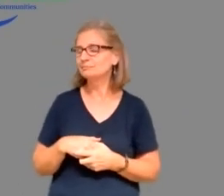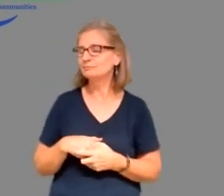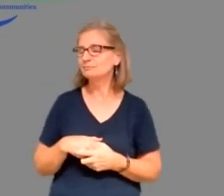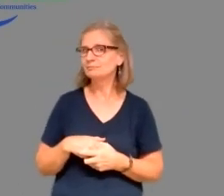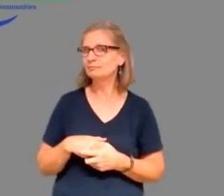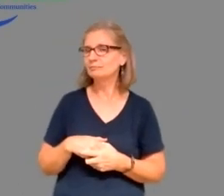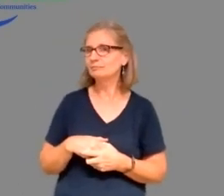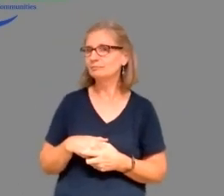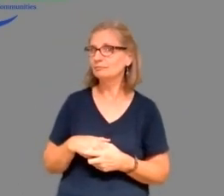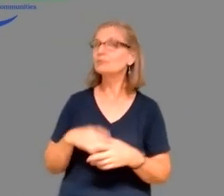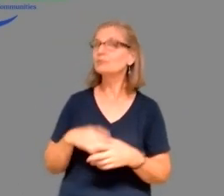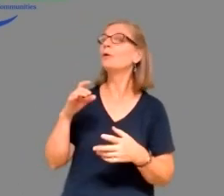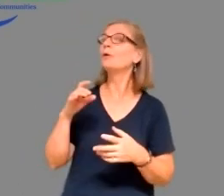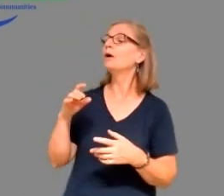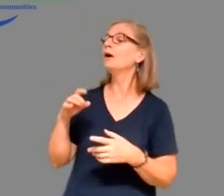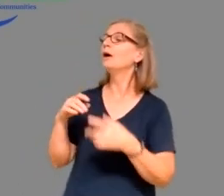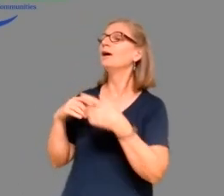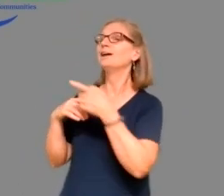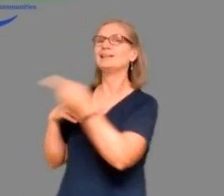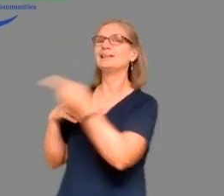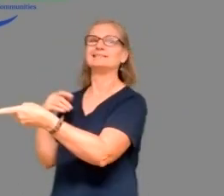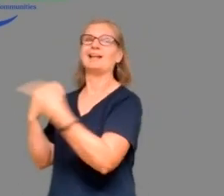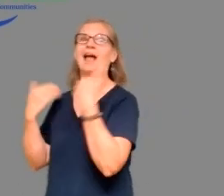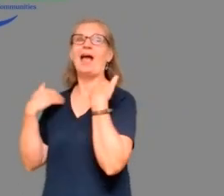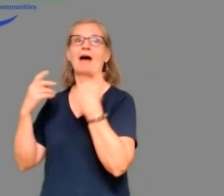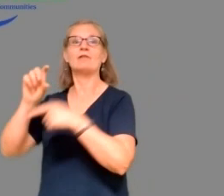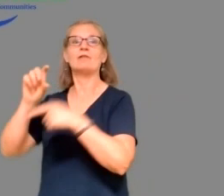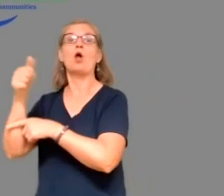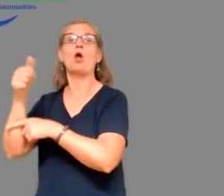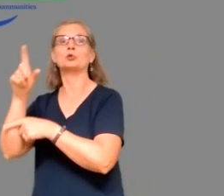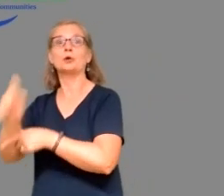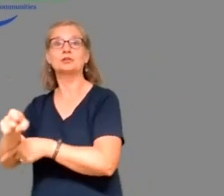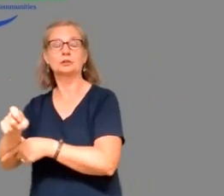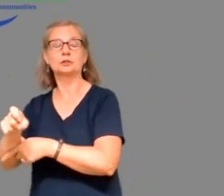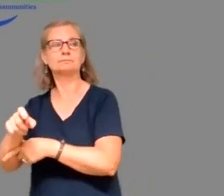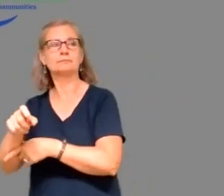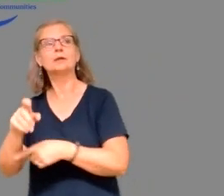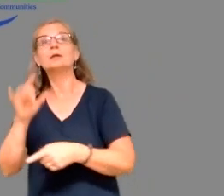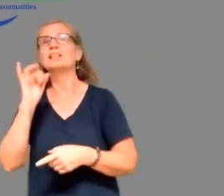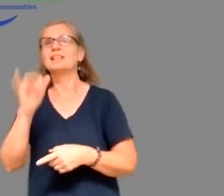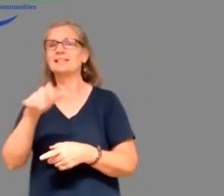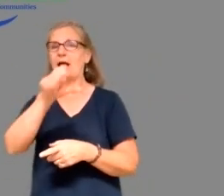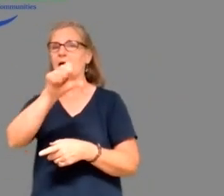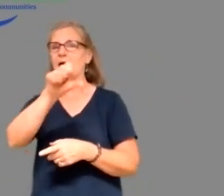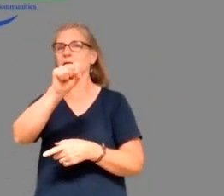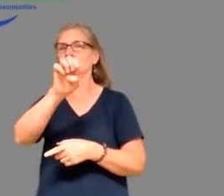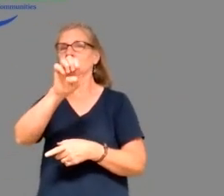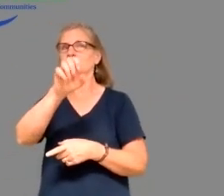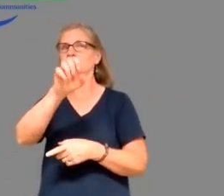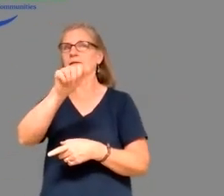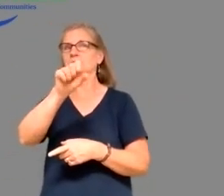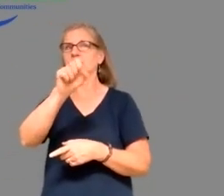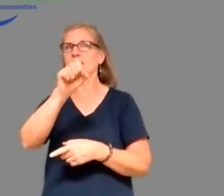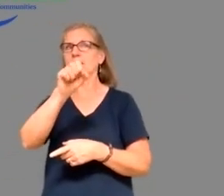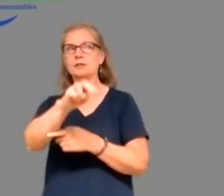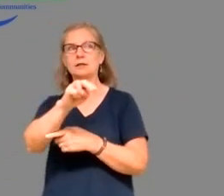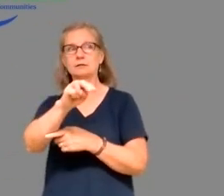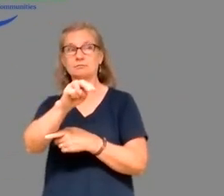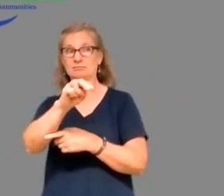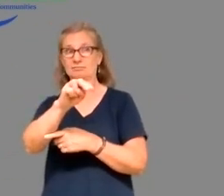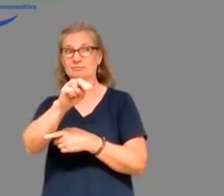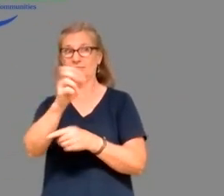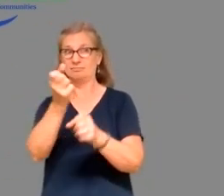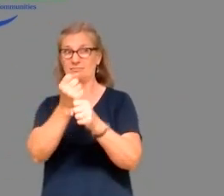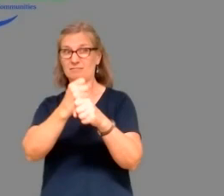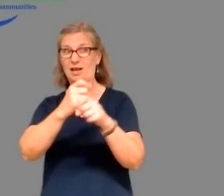Follow-up question, Steve. Yes, go ahead, sir. To that. Now, does the seasons make a difference with the spread? You've got flu season,